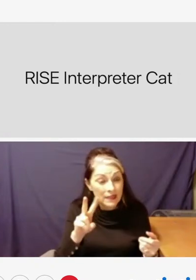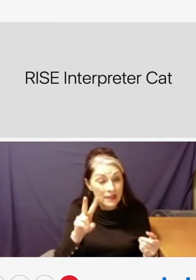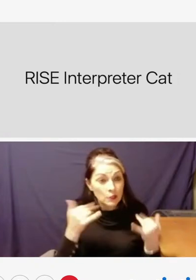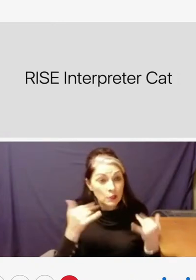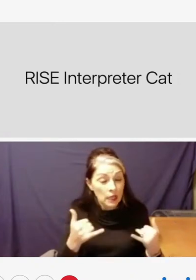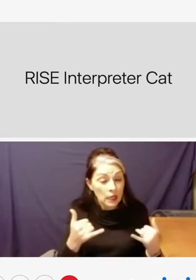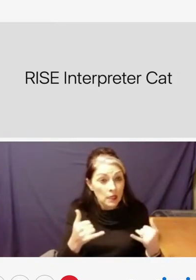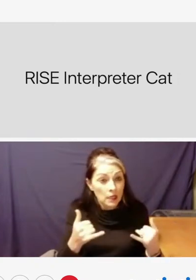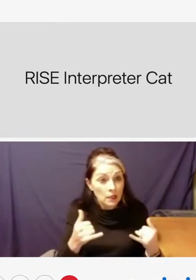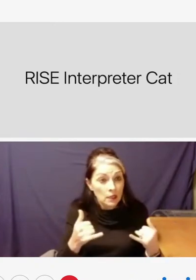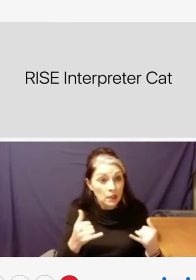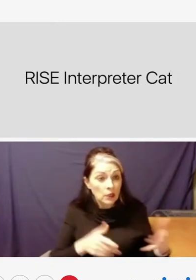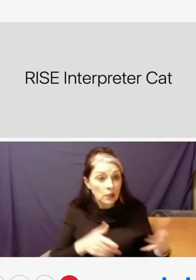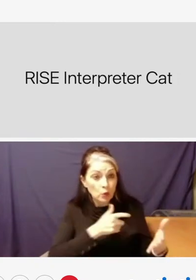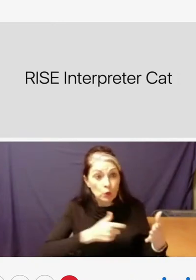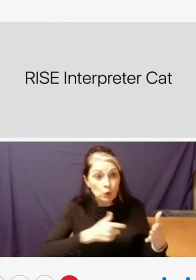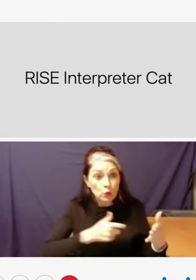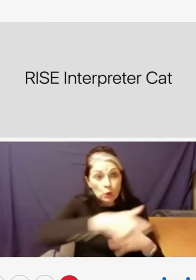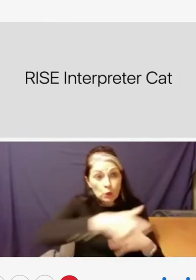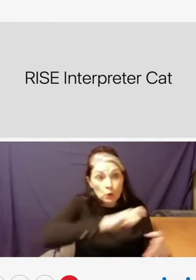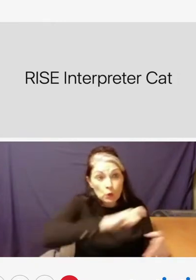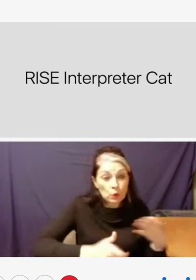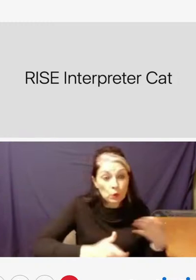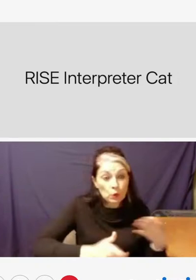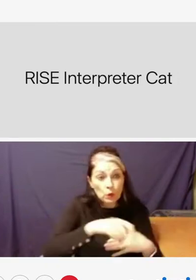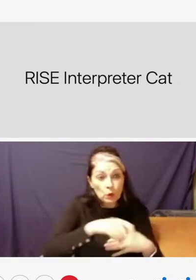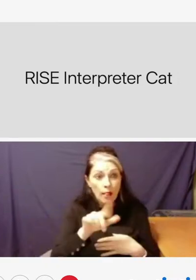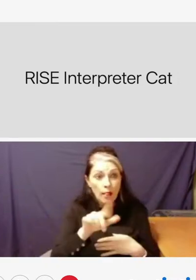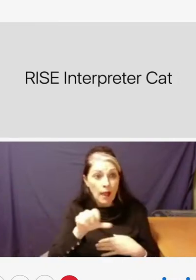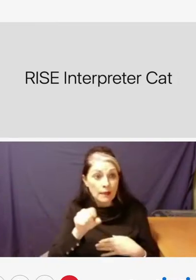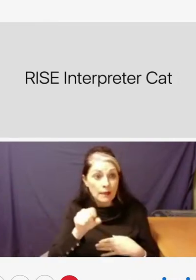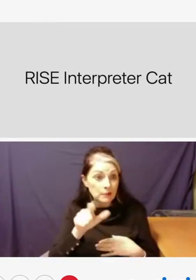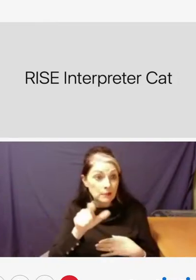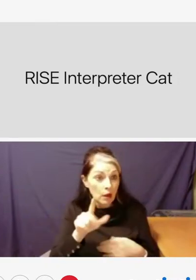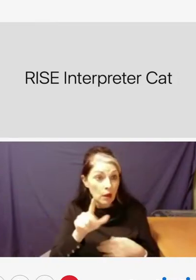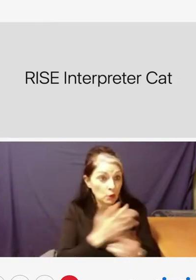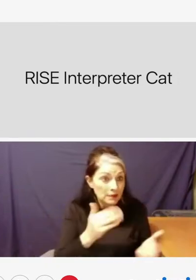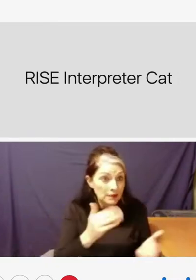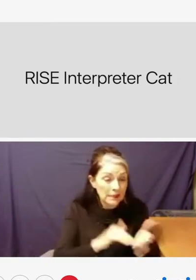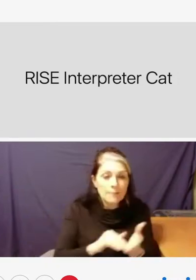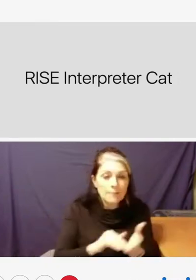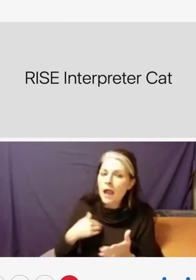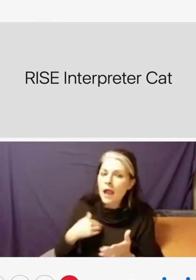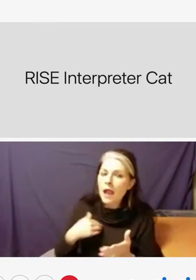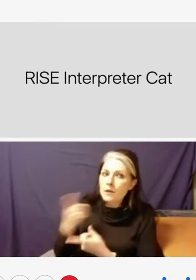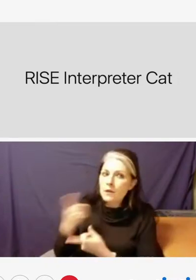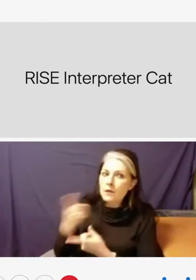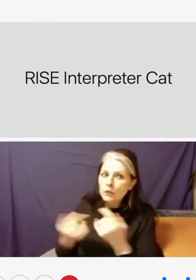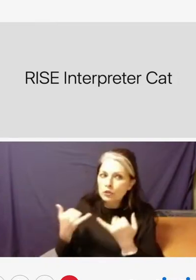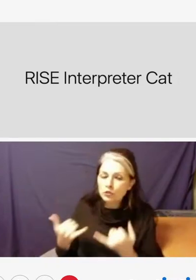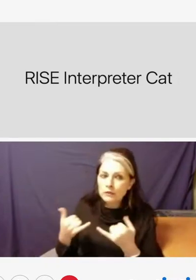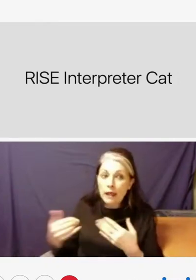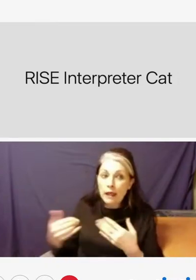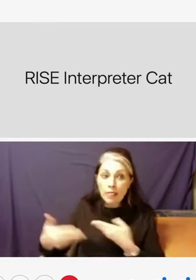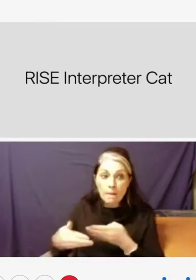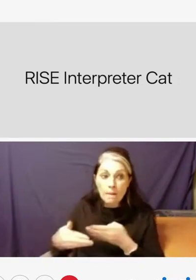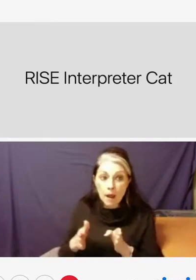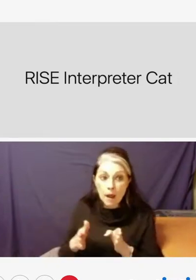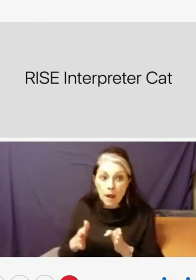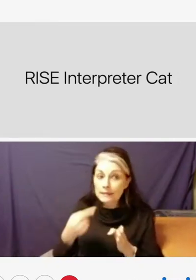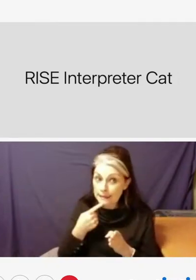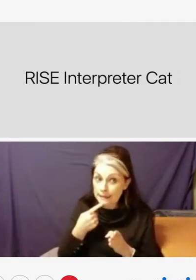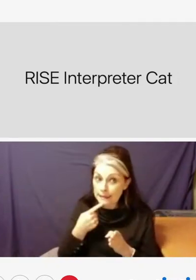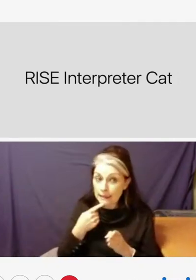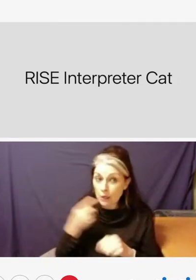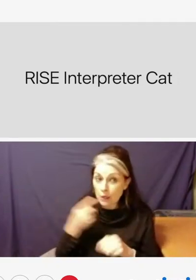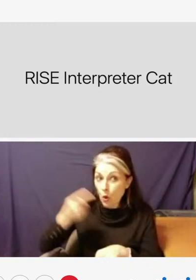Lysol and reuse it again yeah I I got a question today that the the the Box said I think a one day use but I was